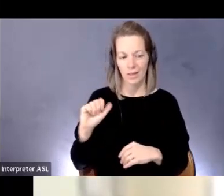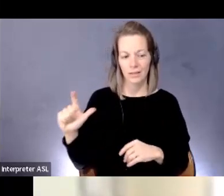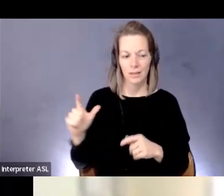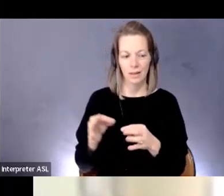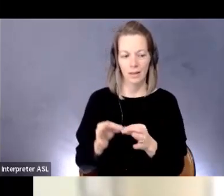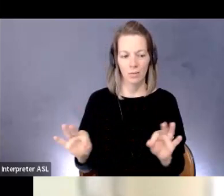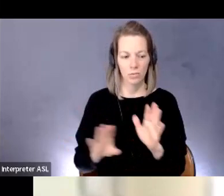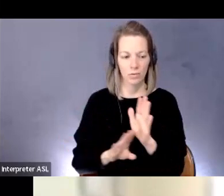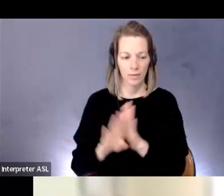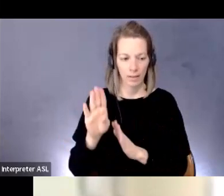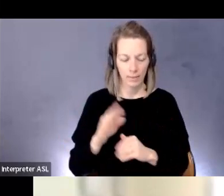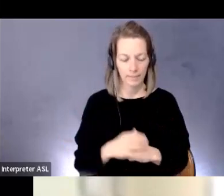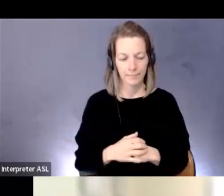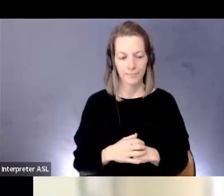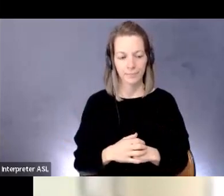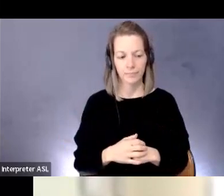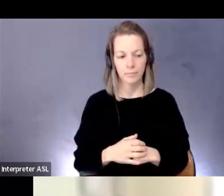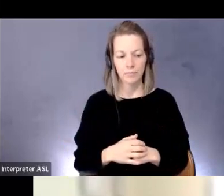language development.